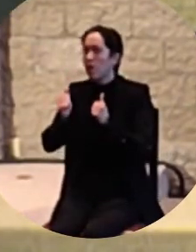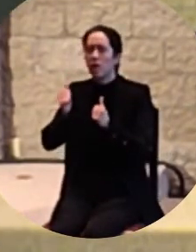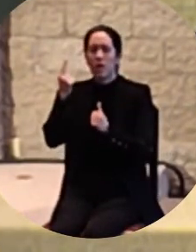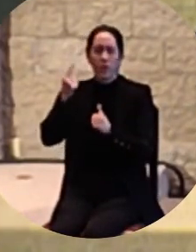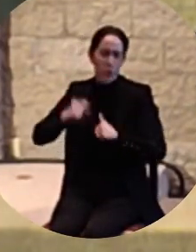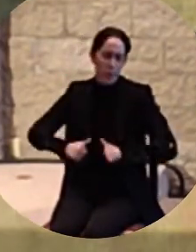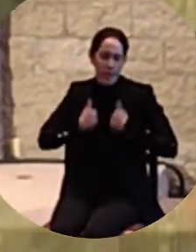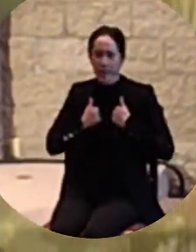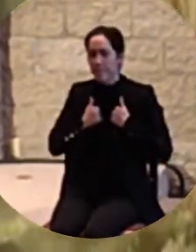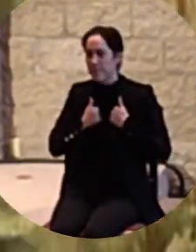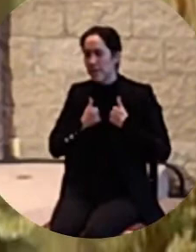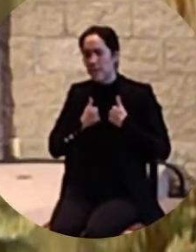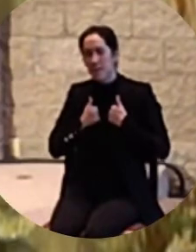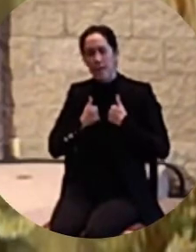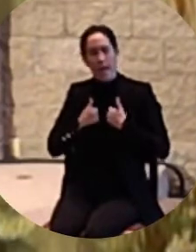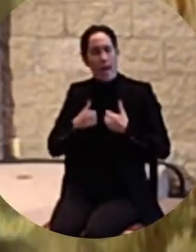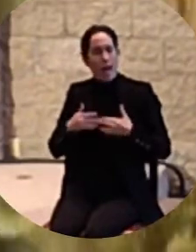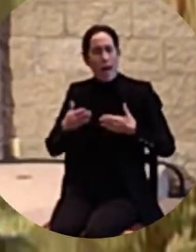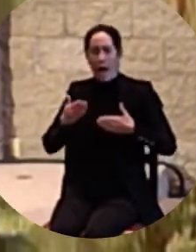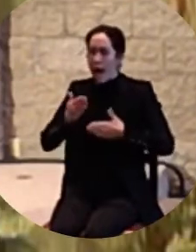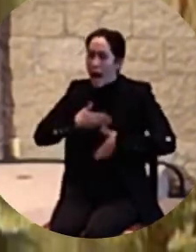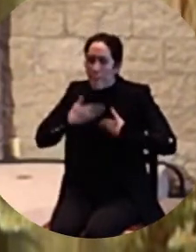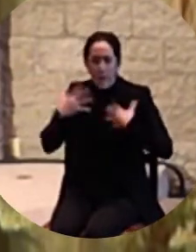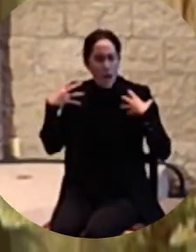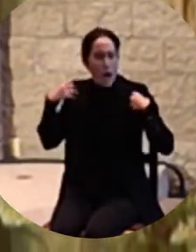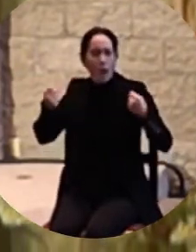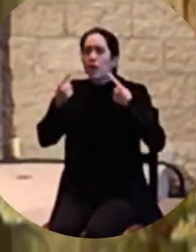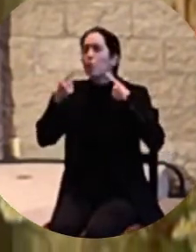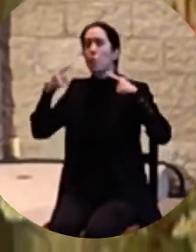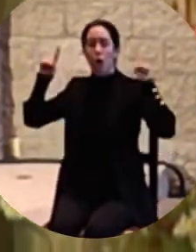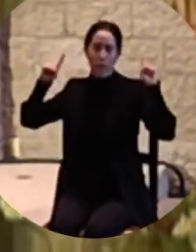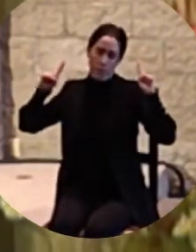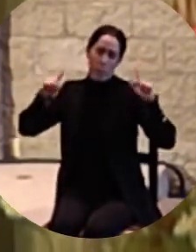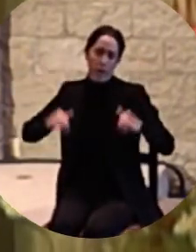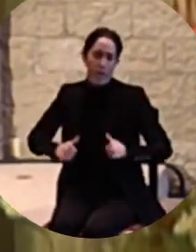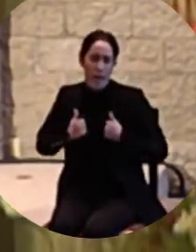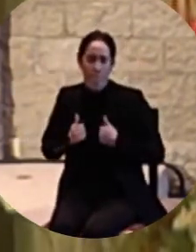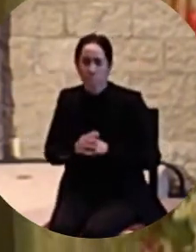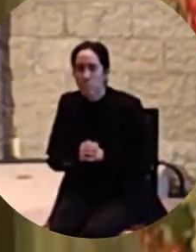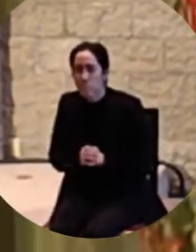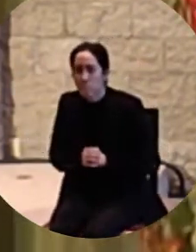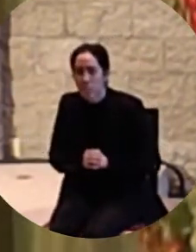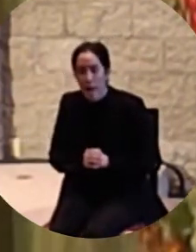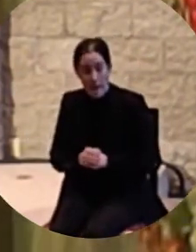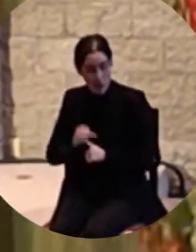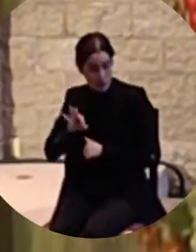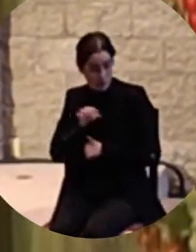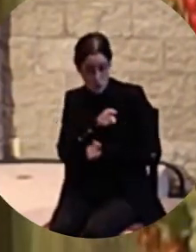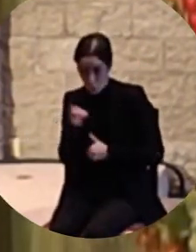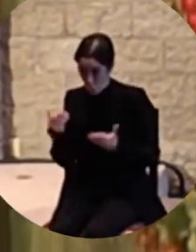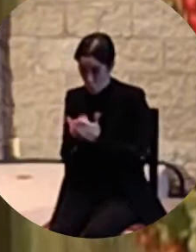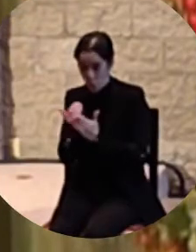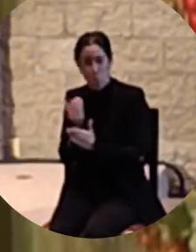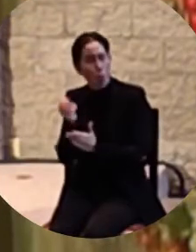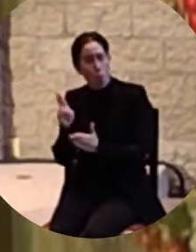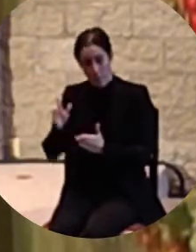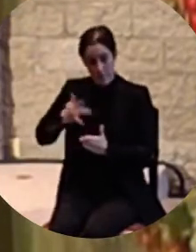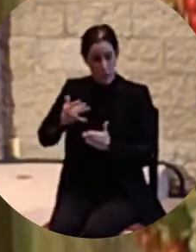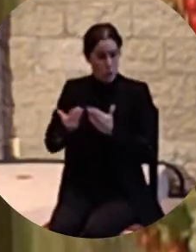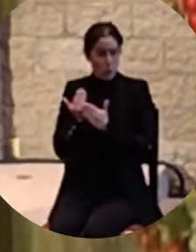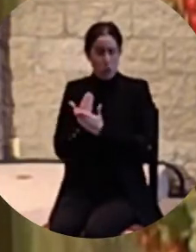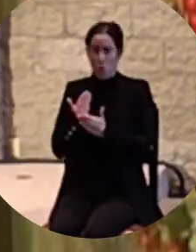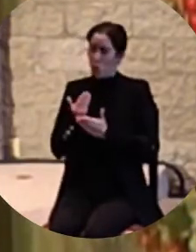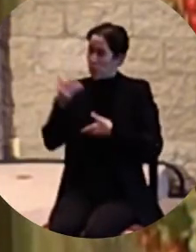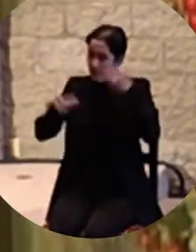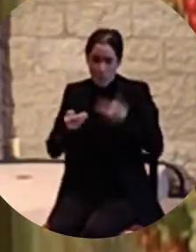are truly grateful. If you are new here or you feel like you are new here, we invite you to connect with us because we certainly